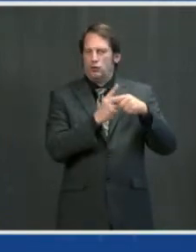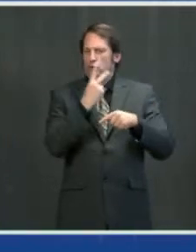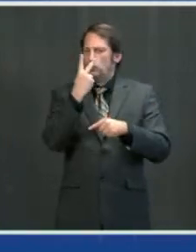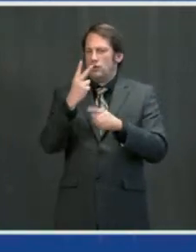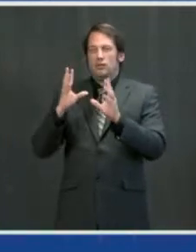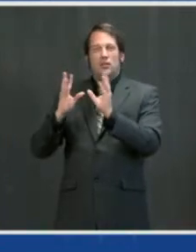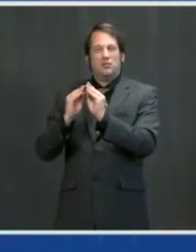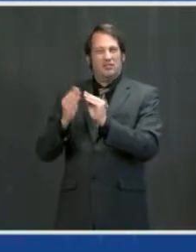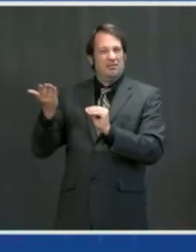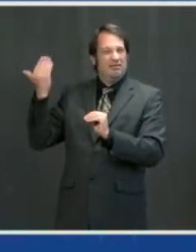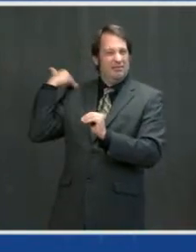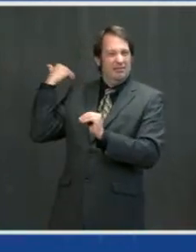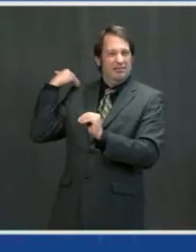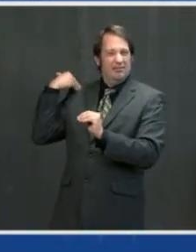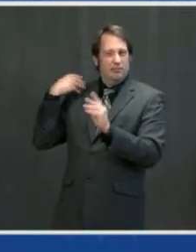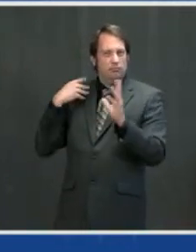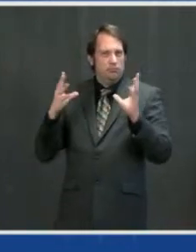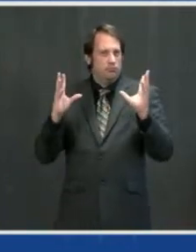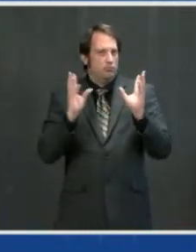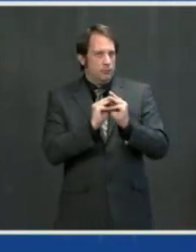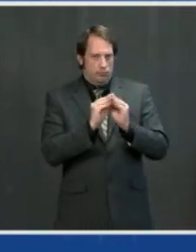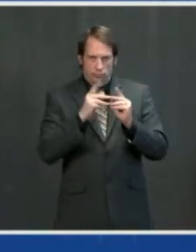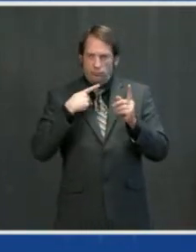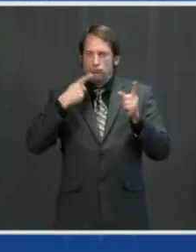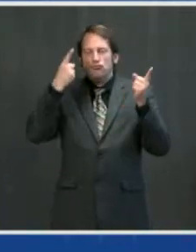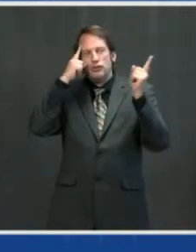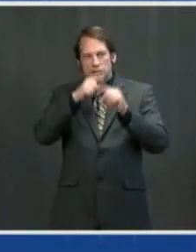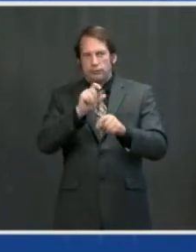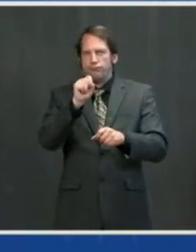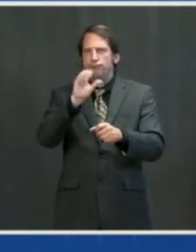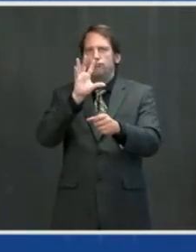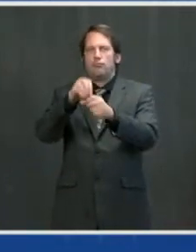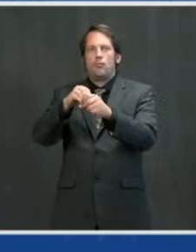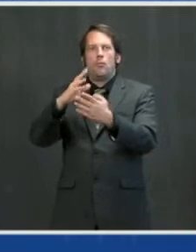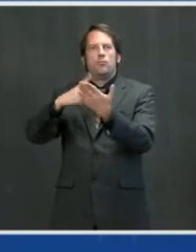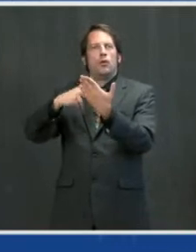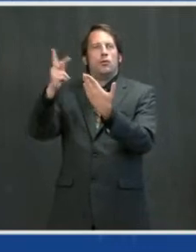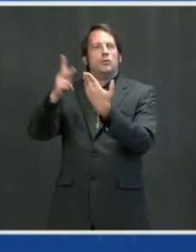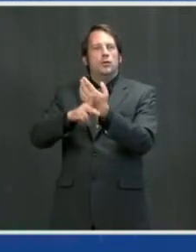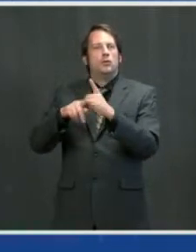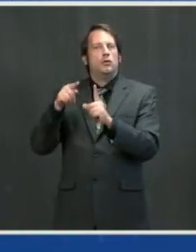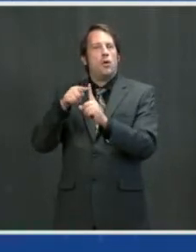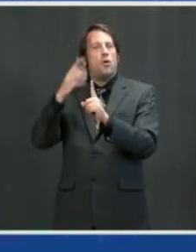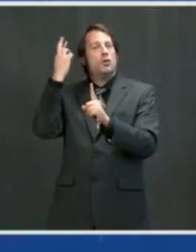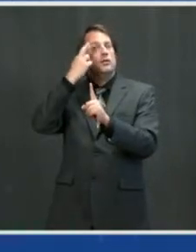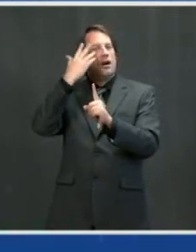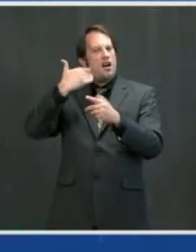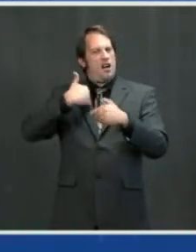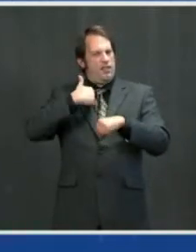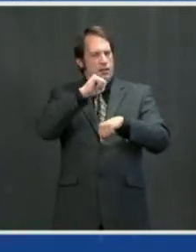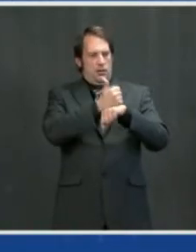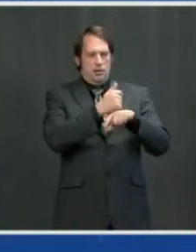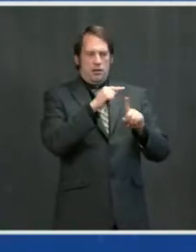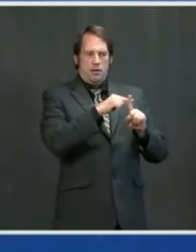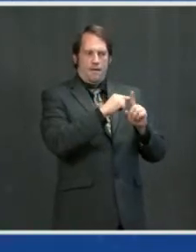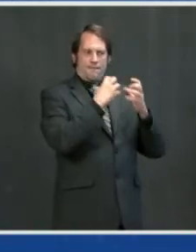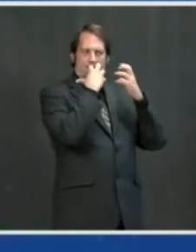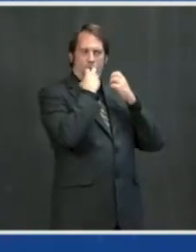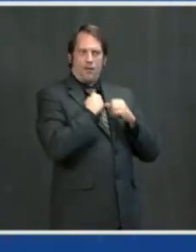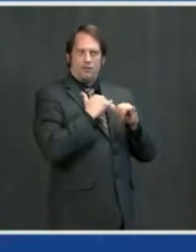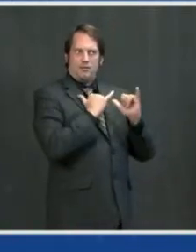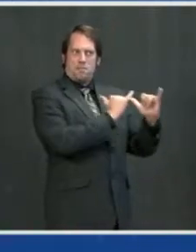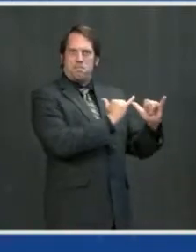engage in initiatives for the region based upon such recognitions. We also discussed the free and